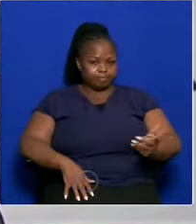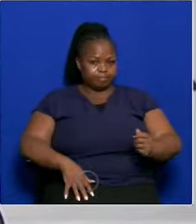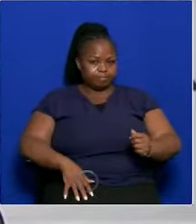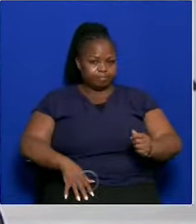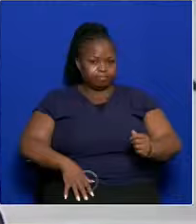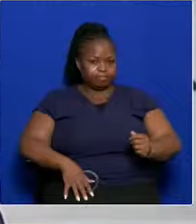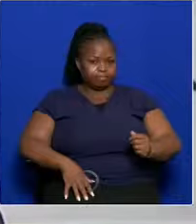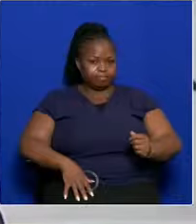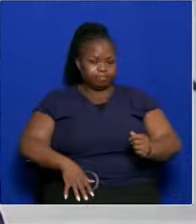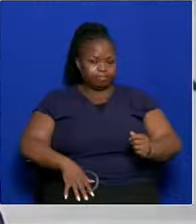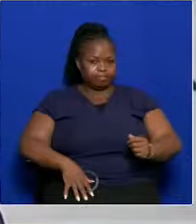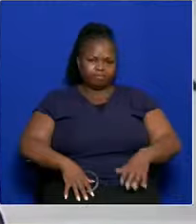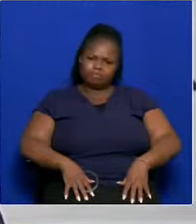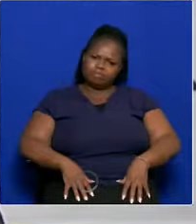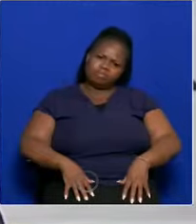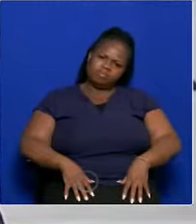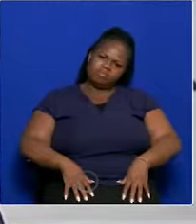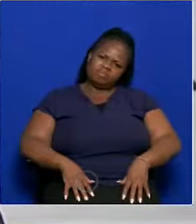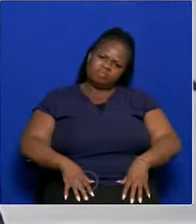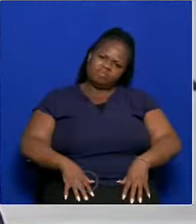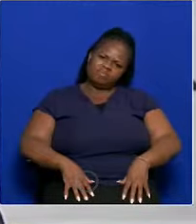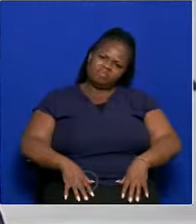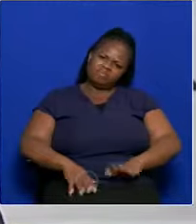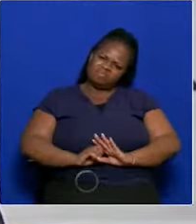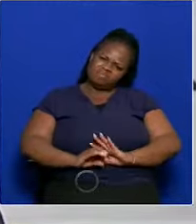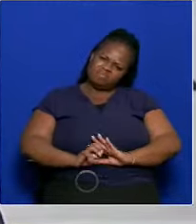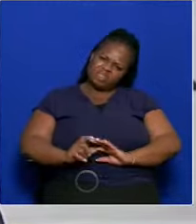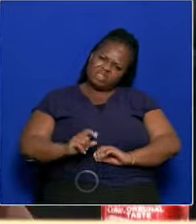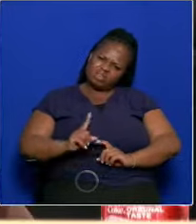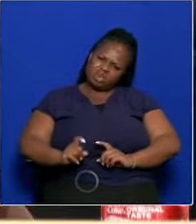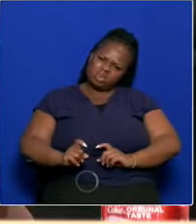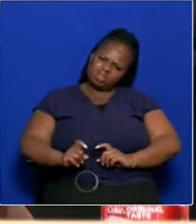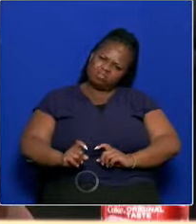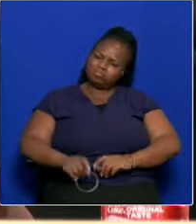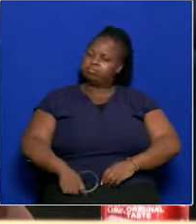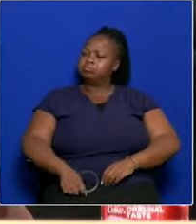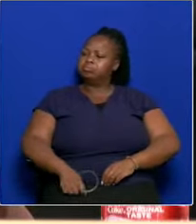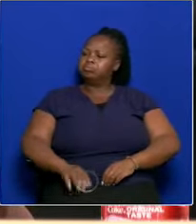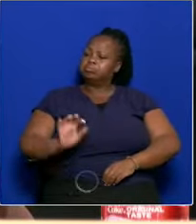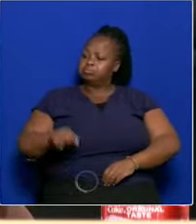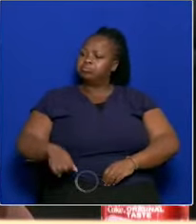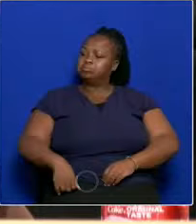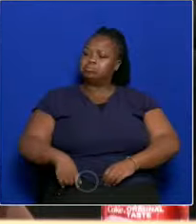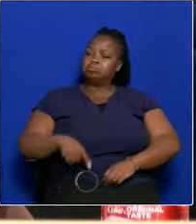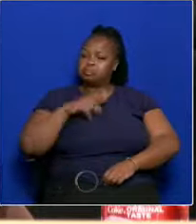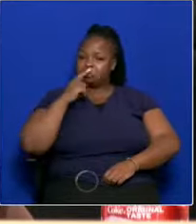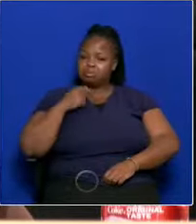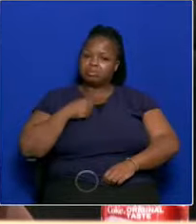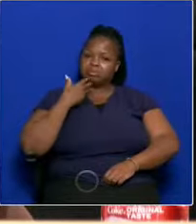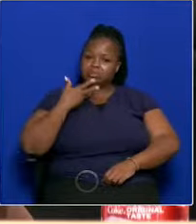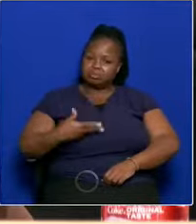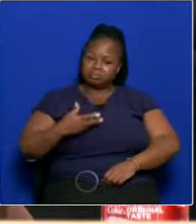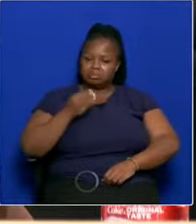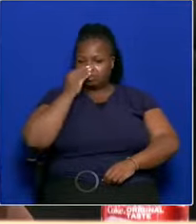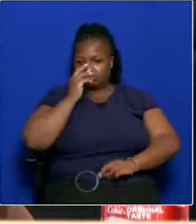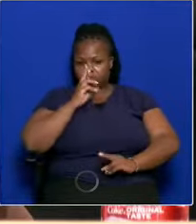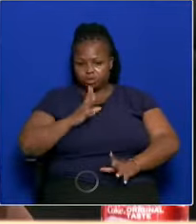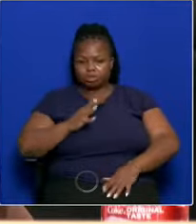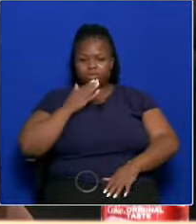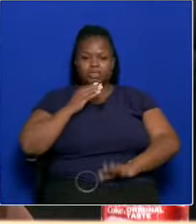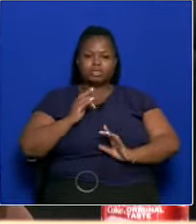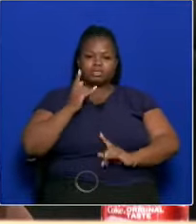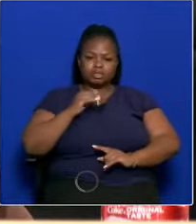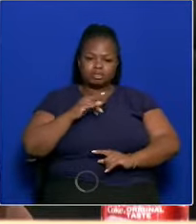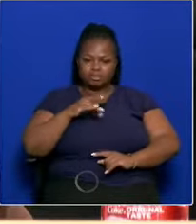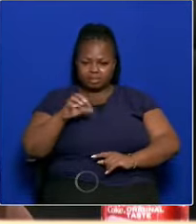Is it a media inquiry? Yes. See, it says, my name is whoever, I'm a journalist at City Press, currently